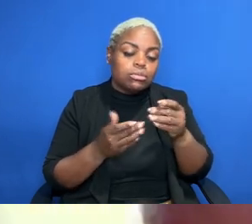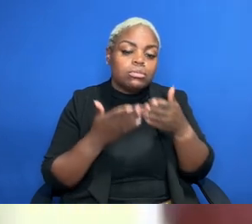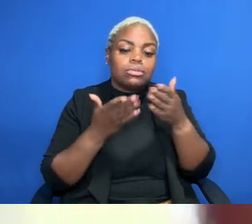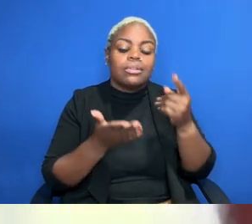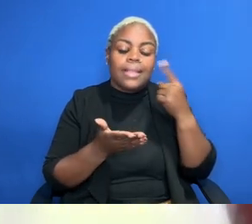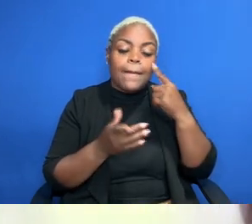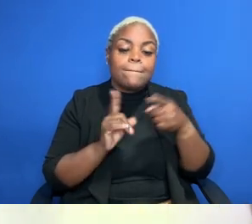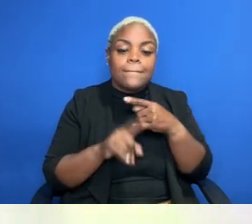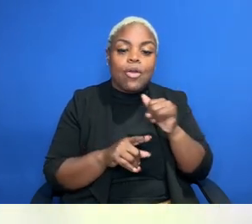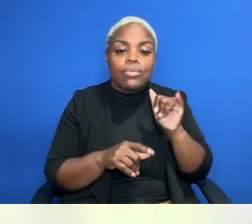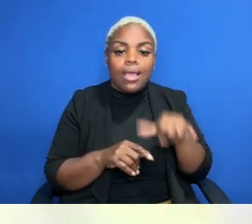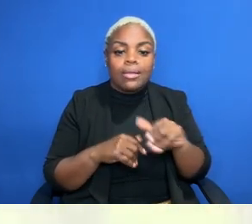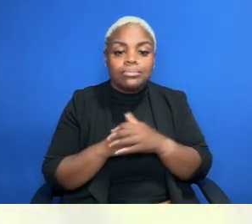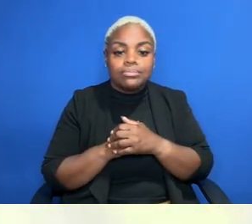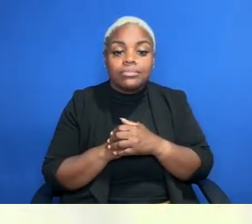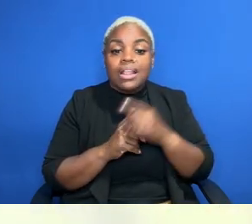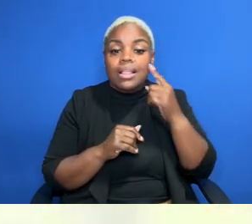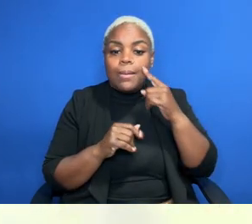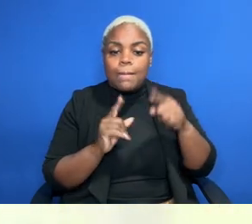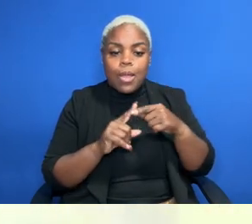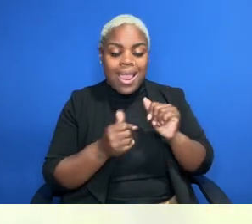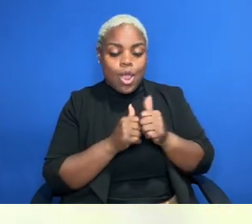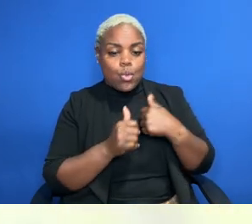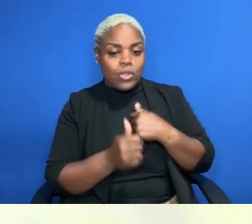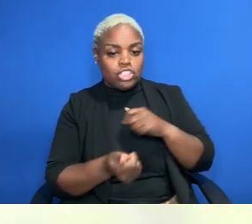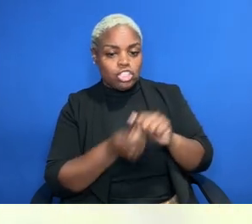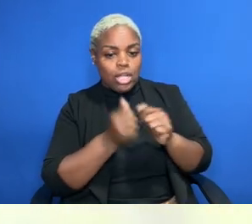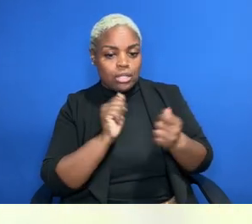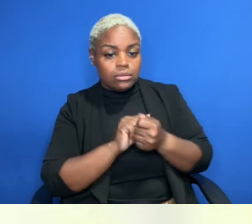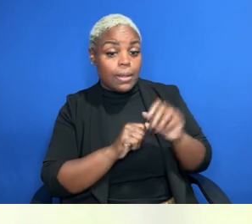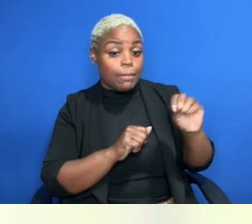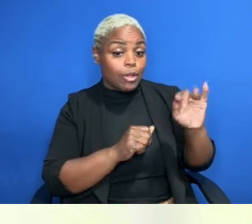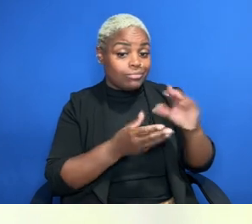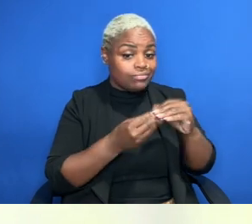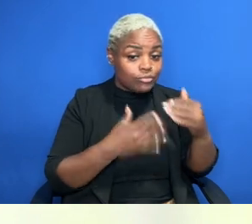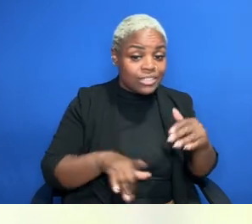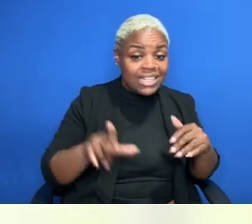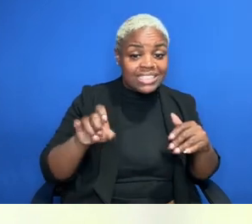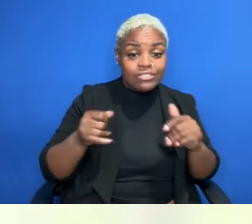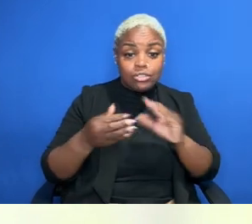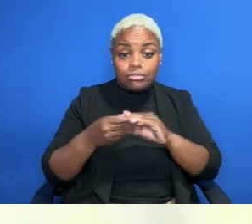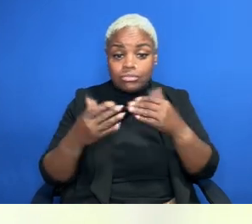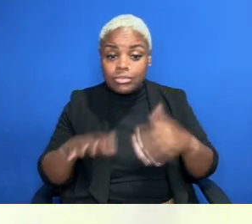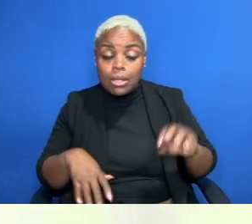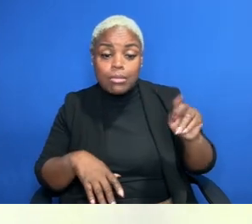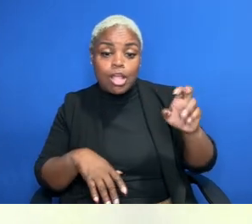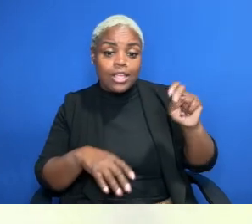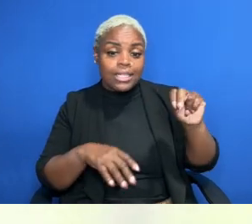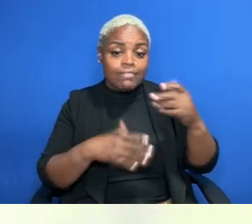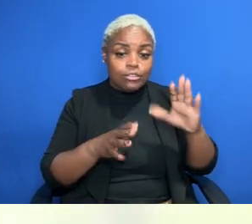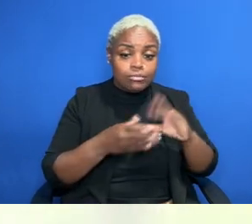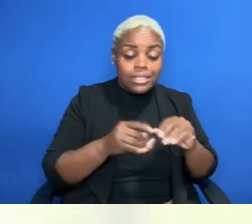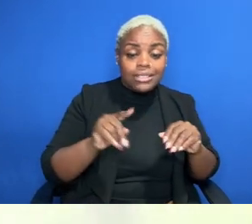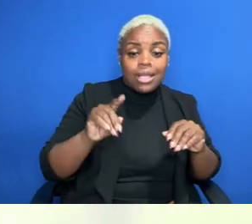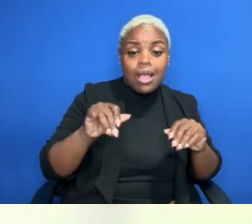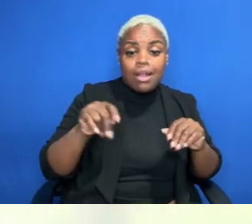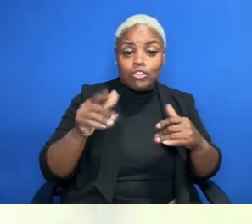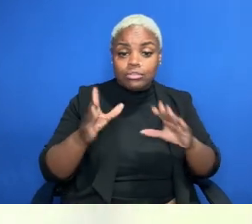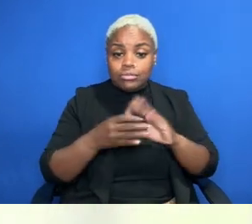notions. Just, think about that. Think about how we change things. Mary has said